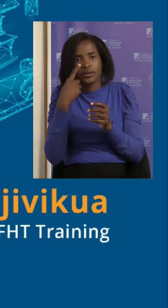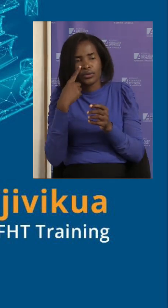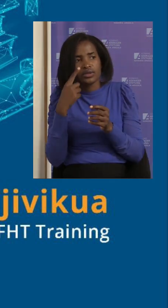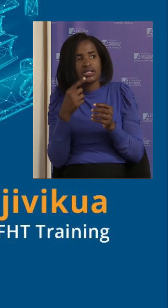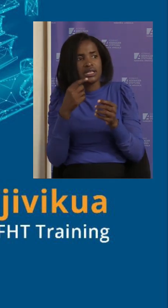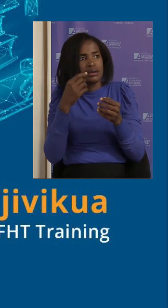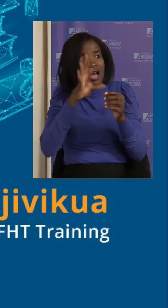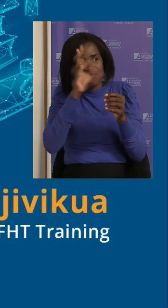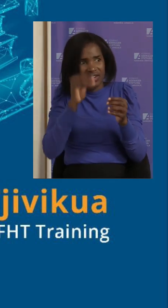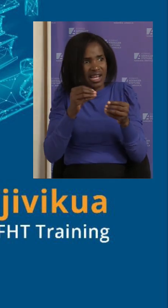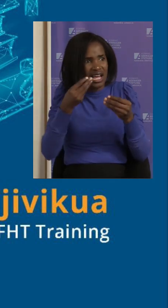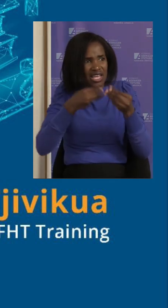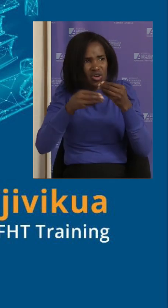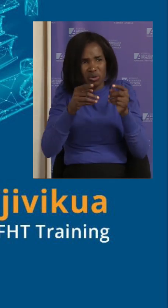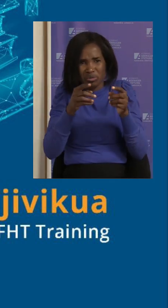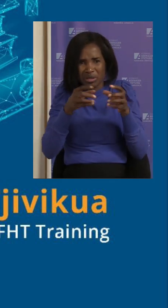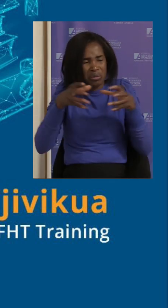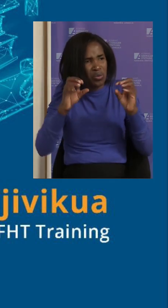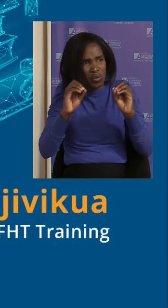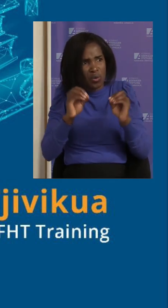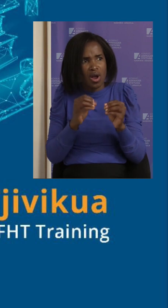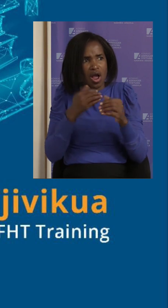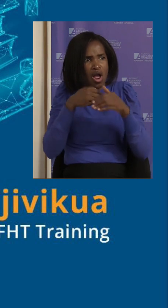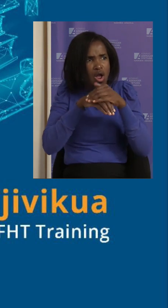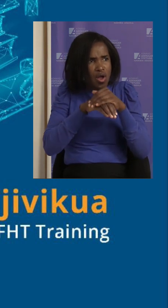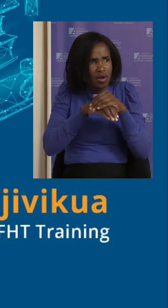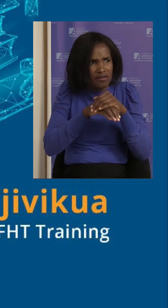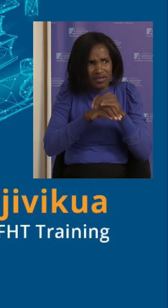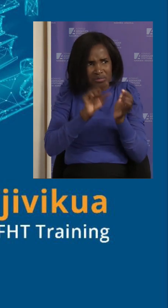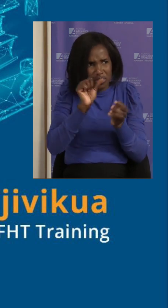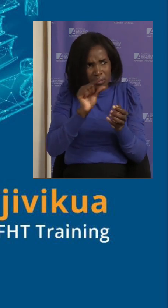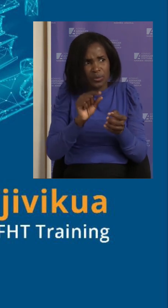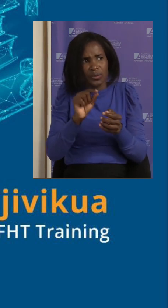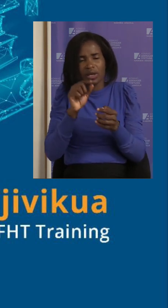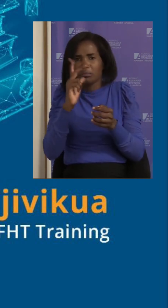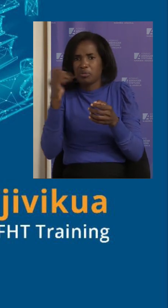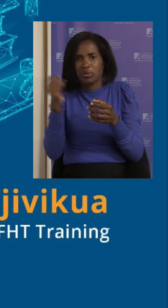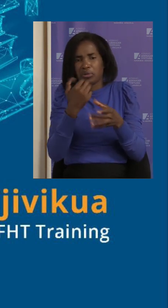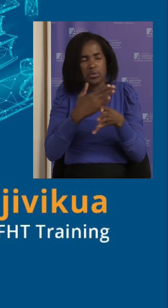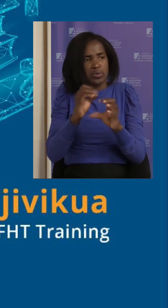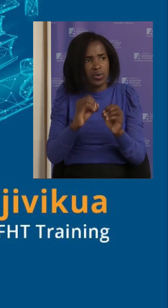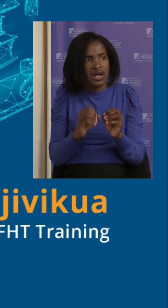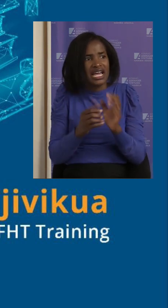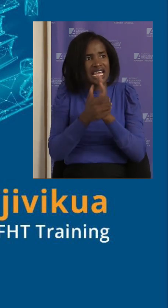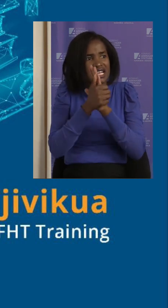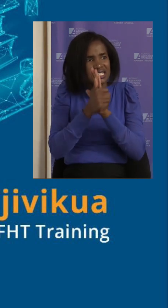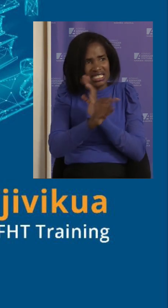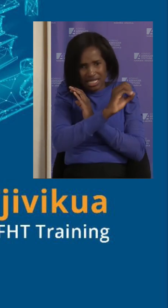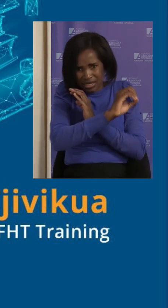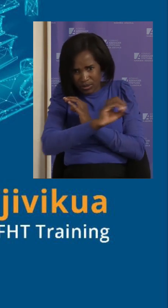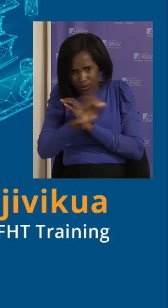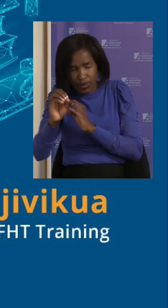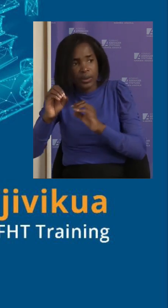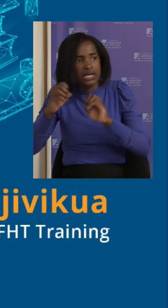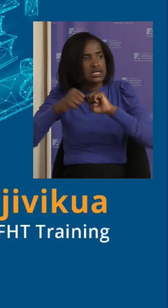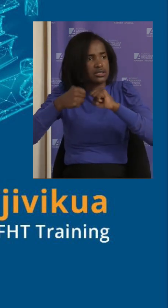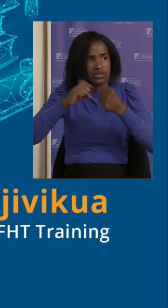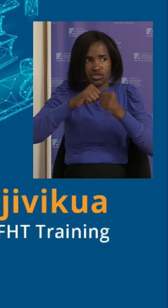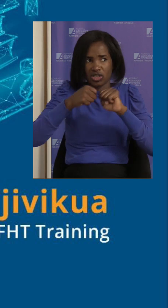economic activity, low investment, and small labor market. The shortage of skills is viewed as the foremost challenge